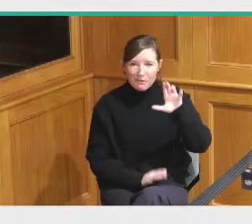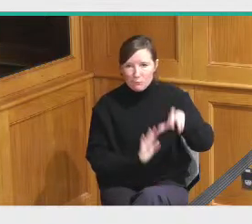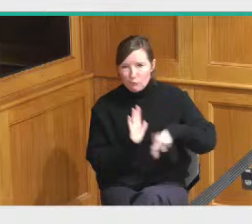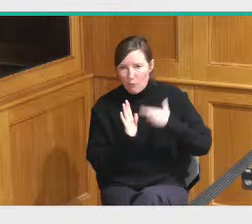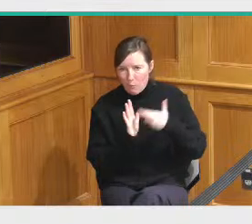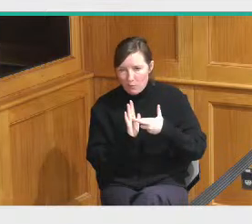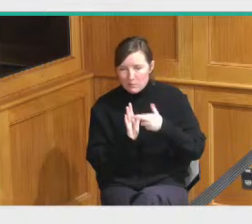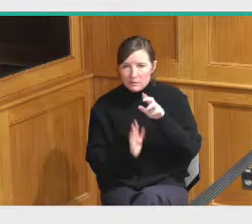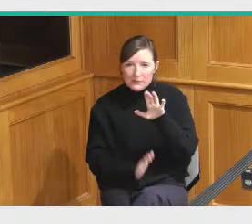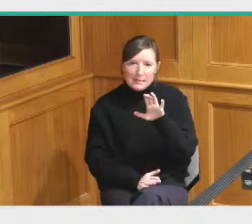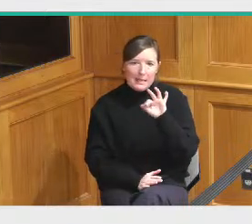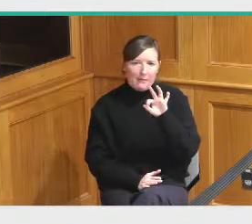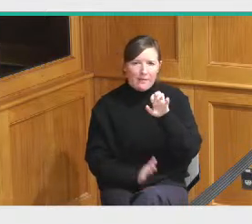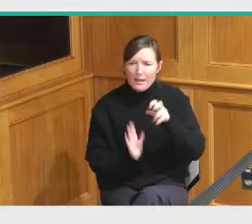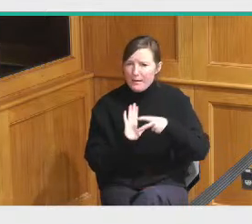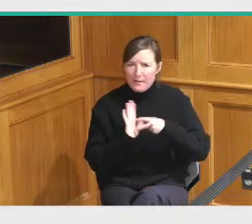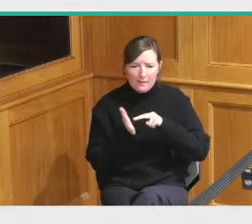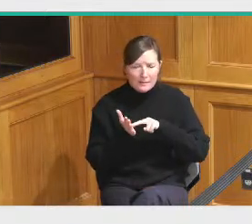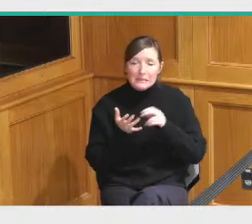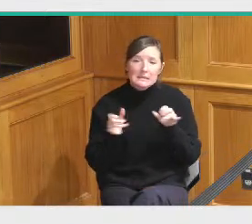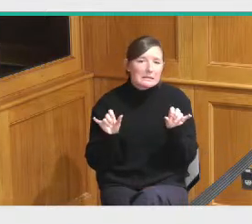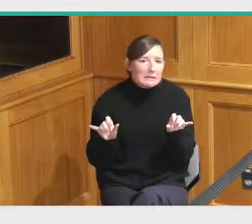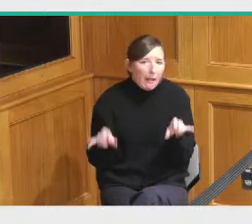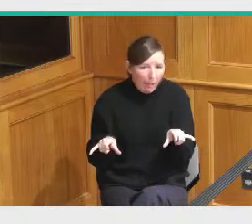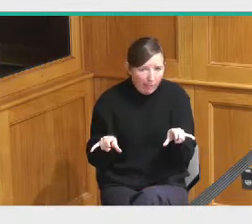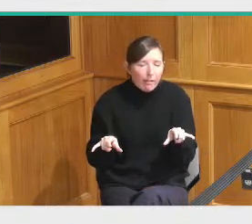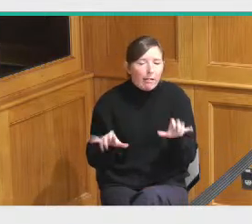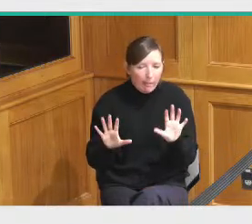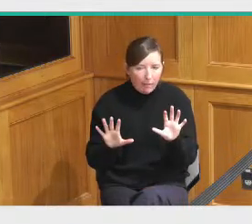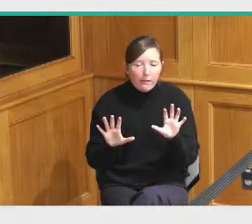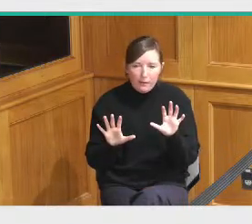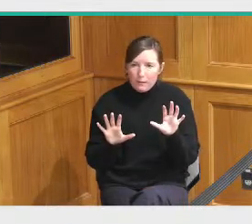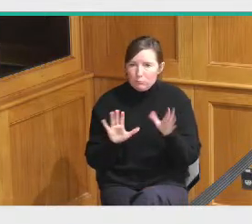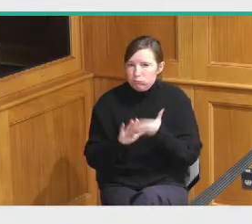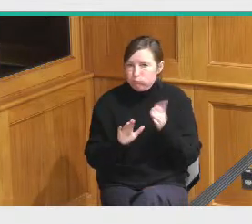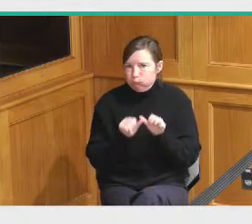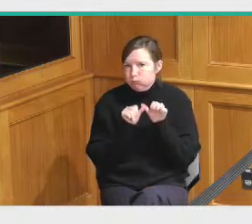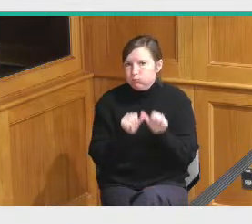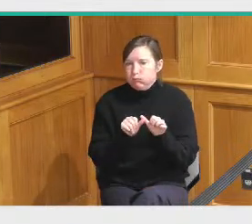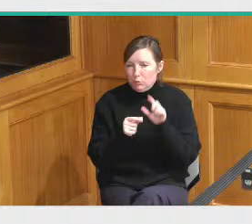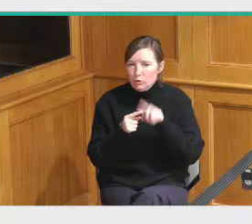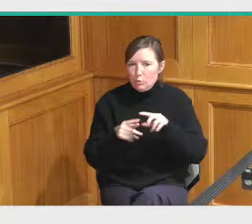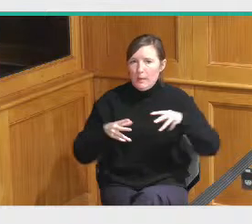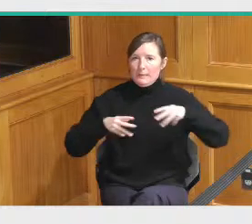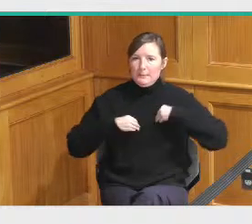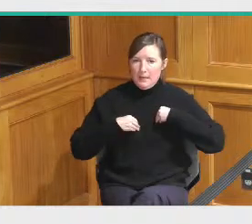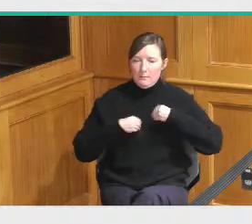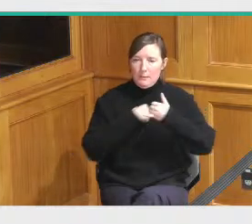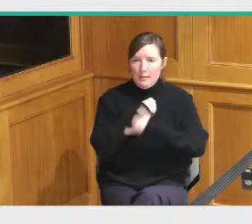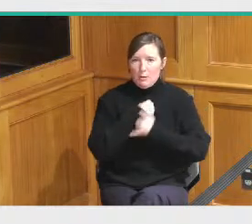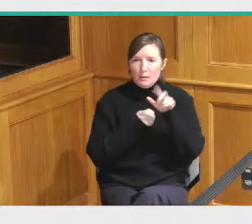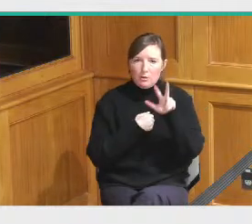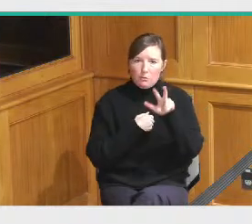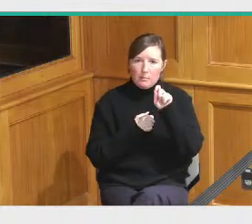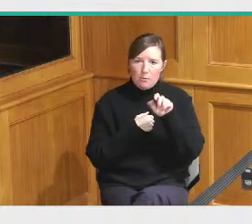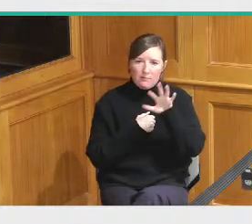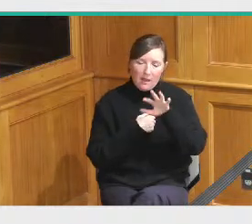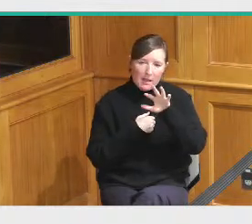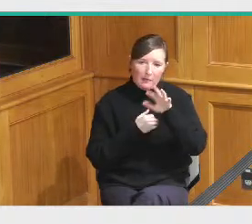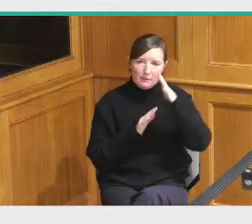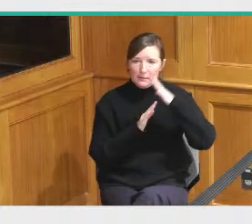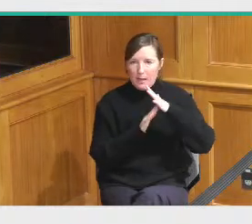The CFA would still be in existence to accept the county 3.5% TOT and assign